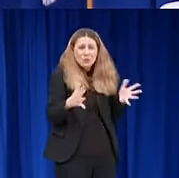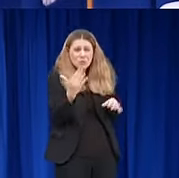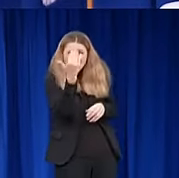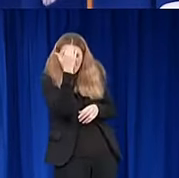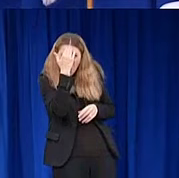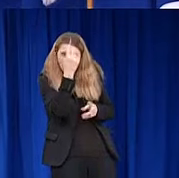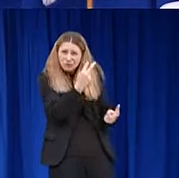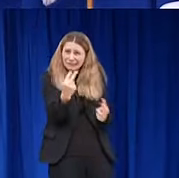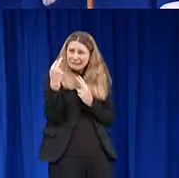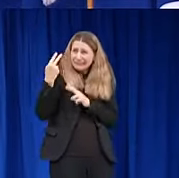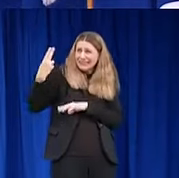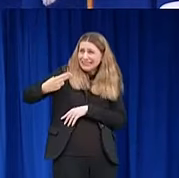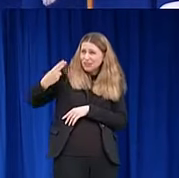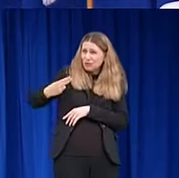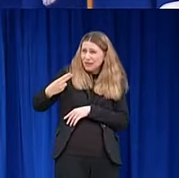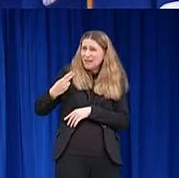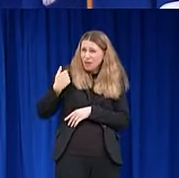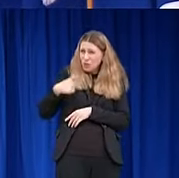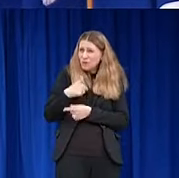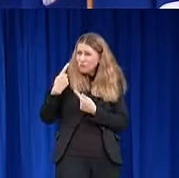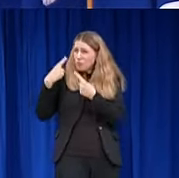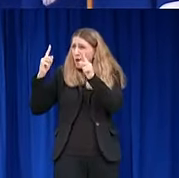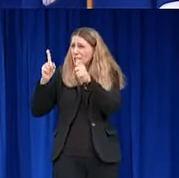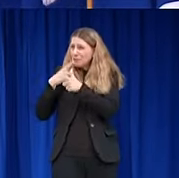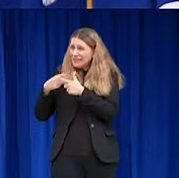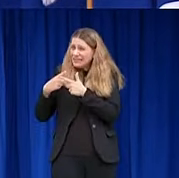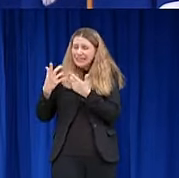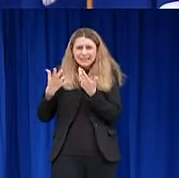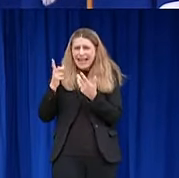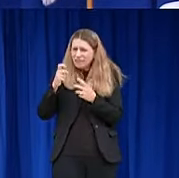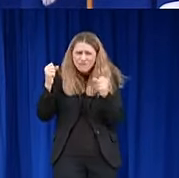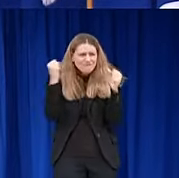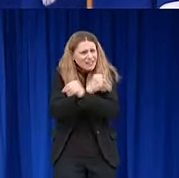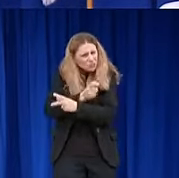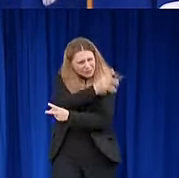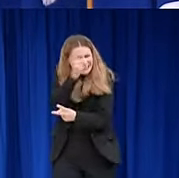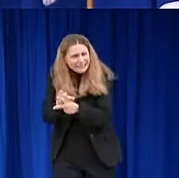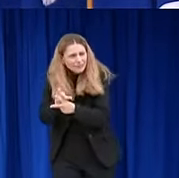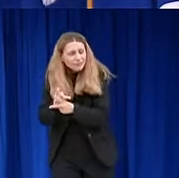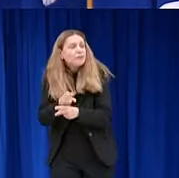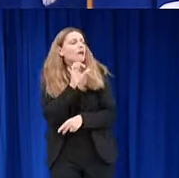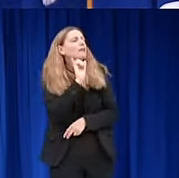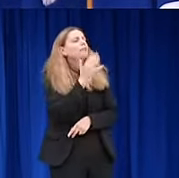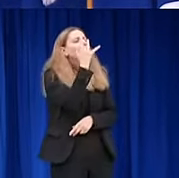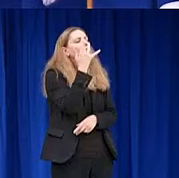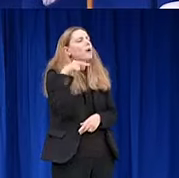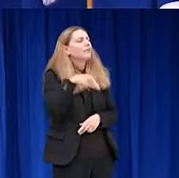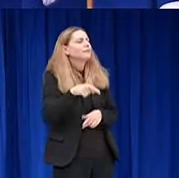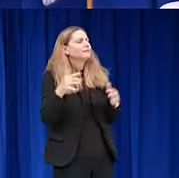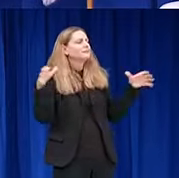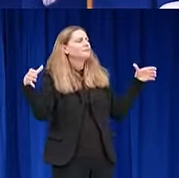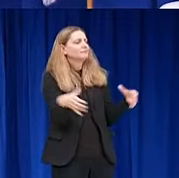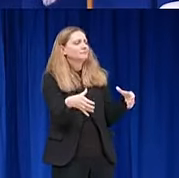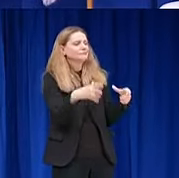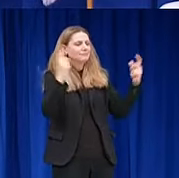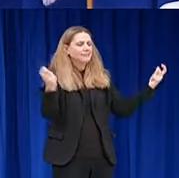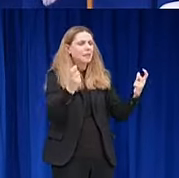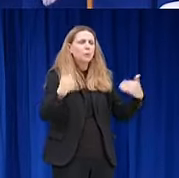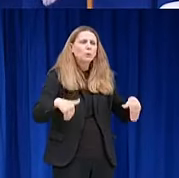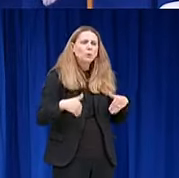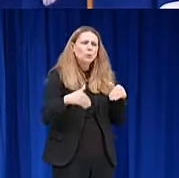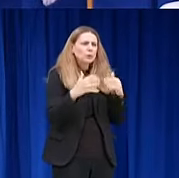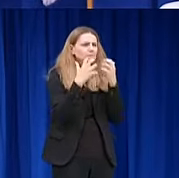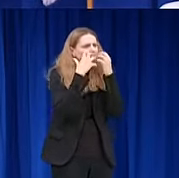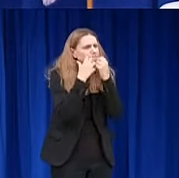always permanent, and the work continues. That's why gatherings like today's are so important. They bring us together